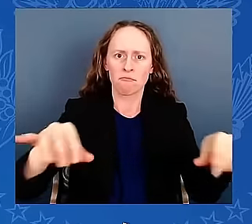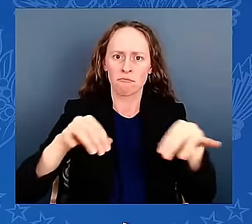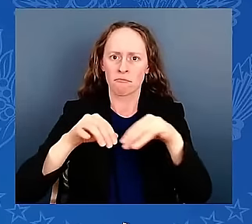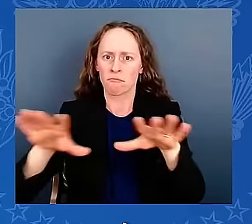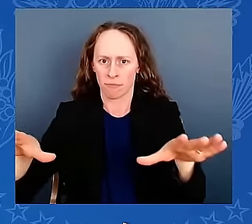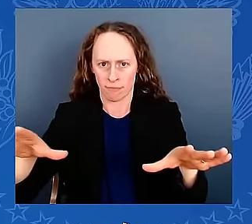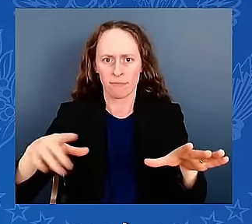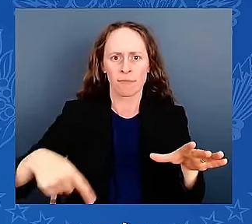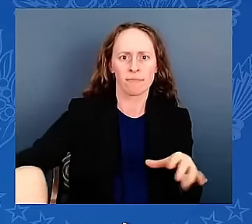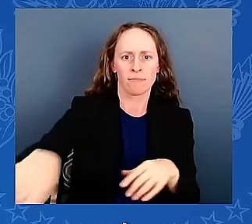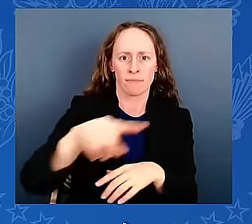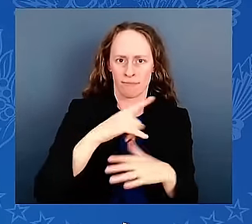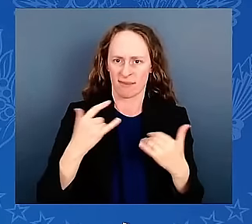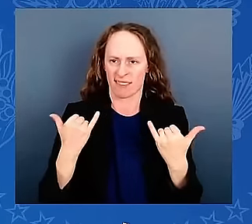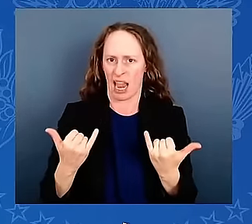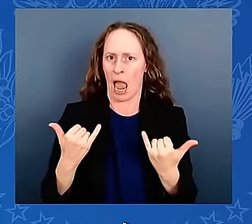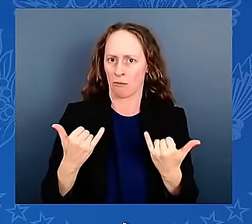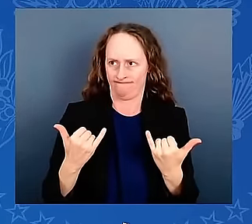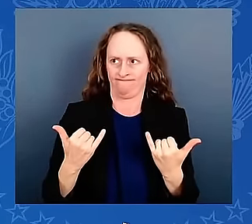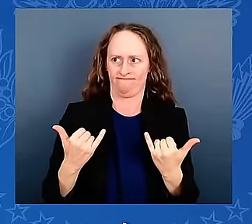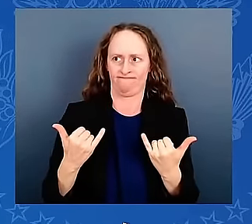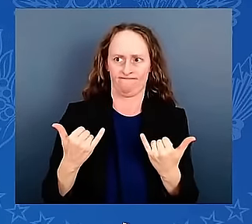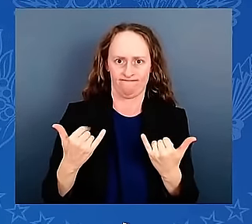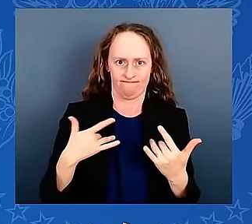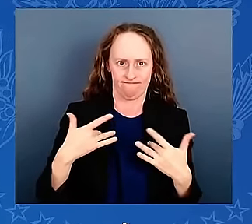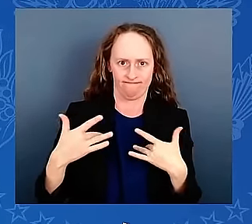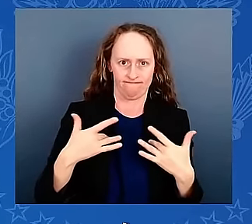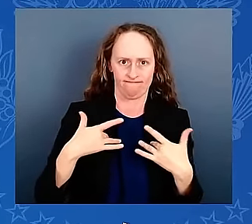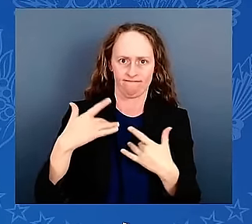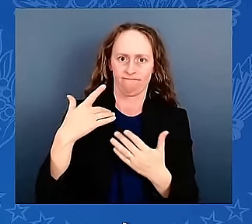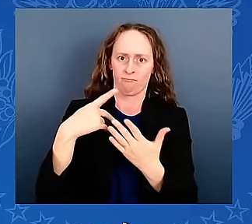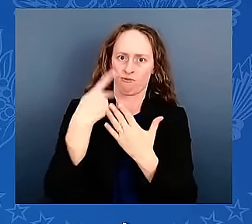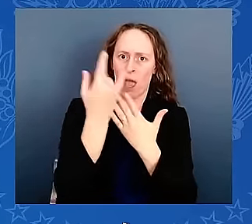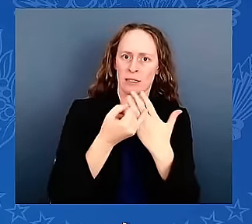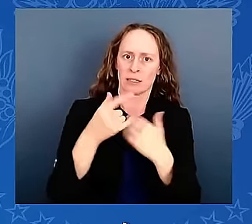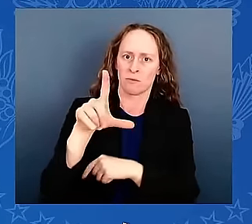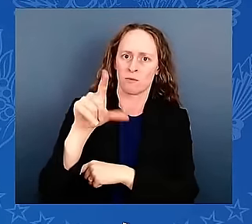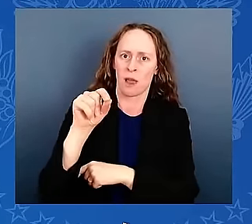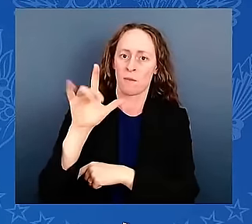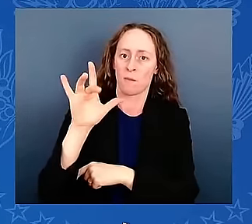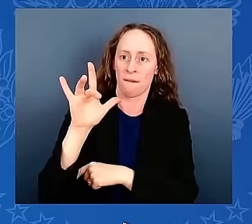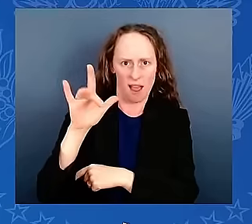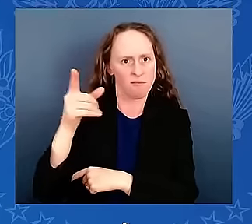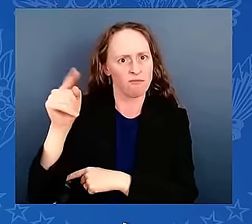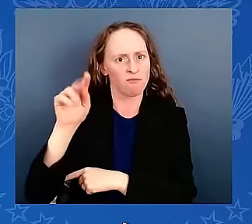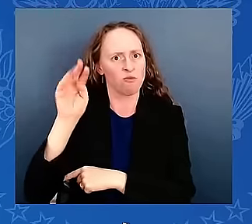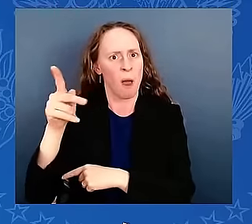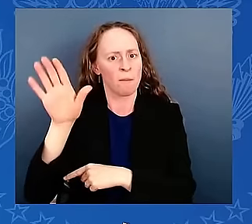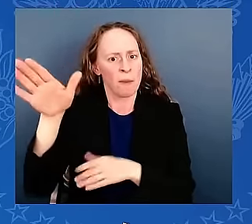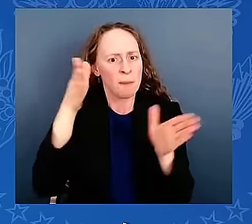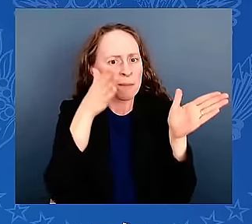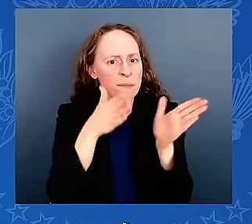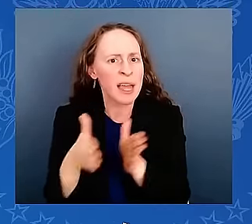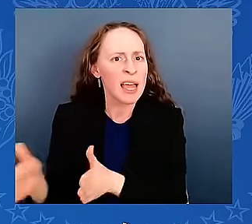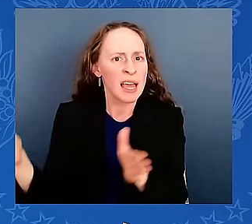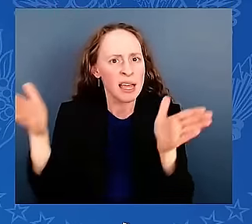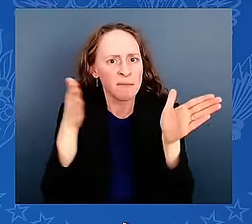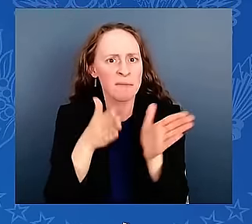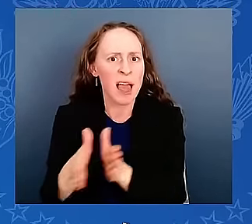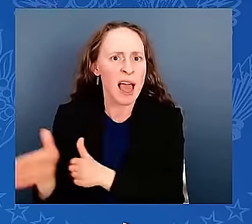2025. Over the past 4 years, we've worked to make education more equitable and accessible while widening the opportunity